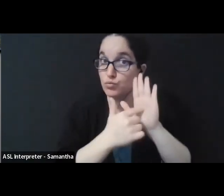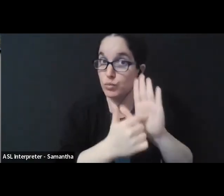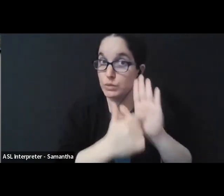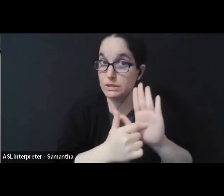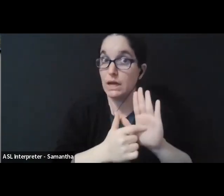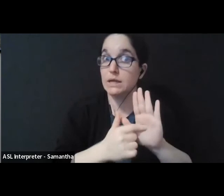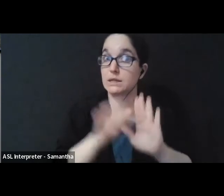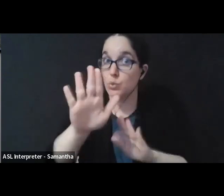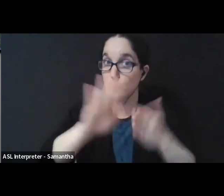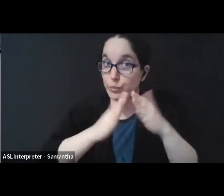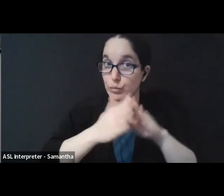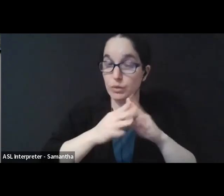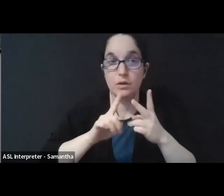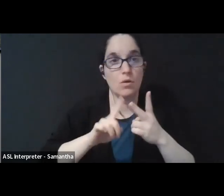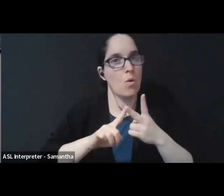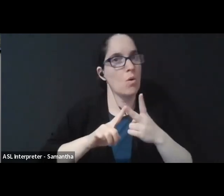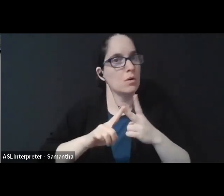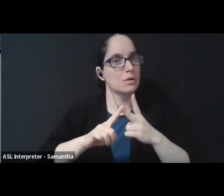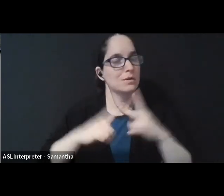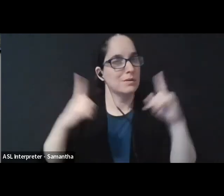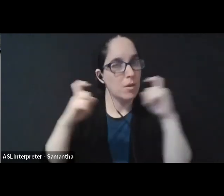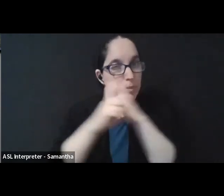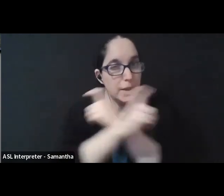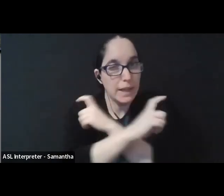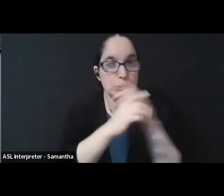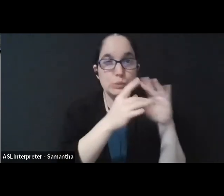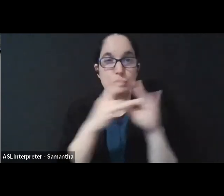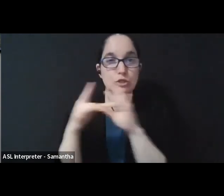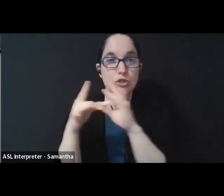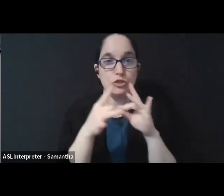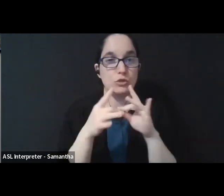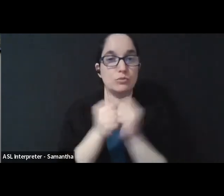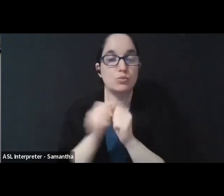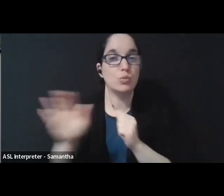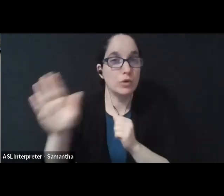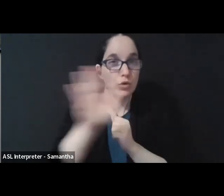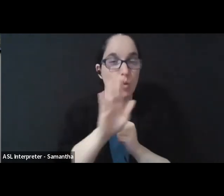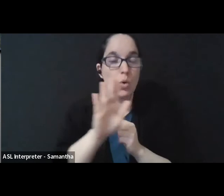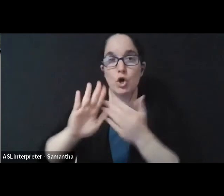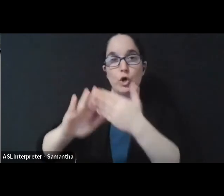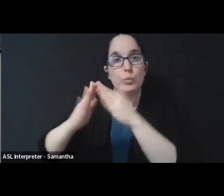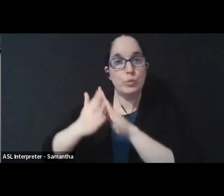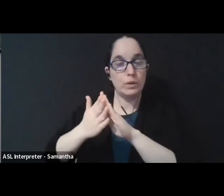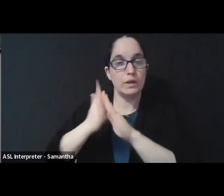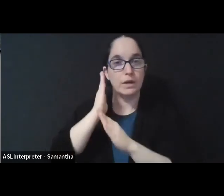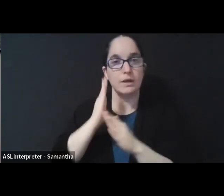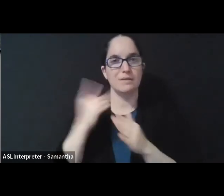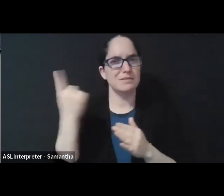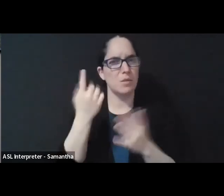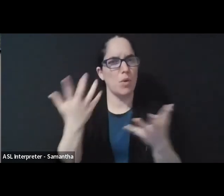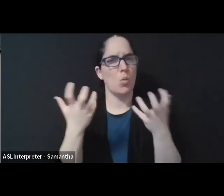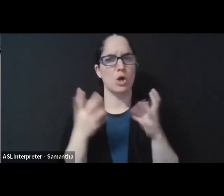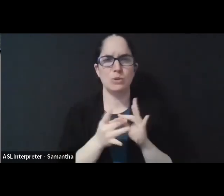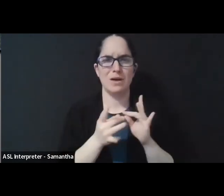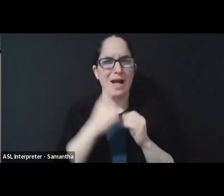communities or having much more complex relationships with the communities you represent? Do folks want to respond to this? I feel like